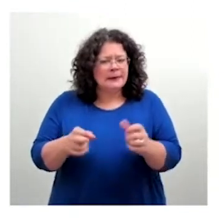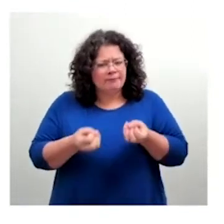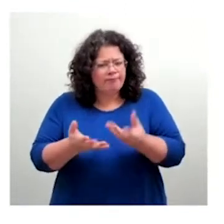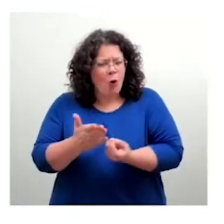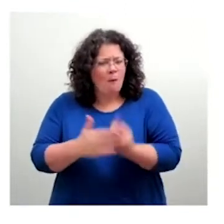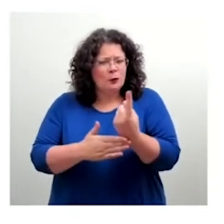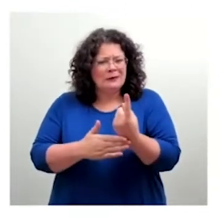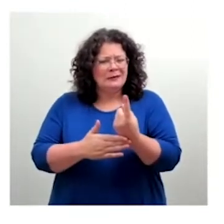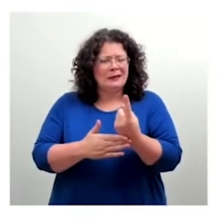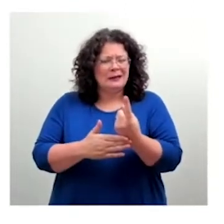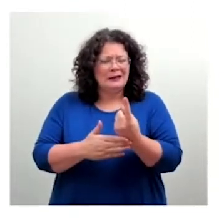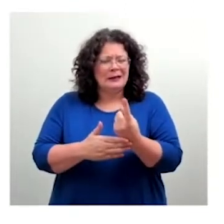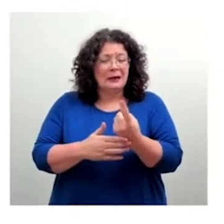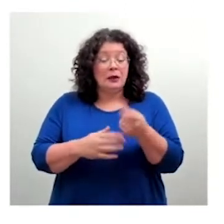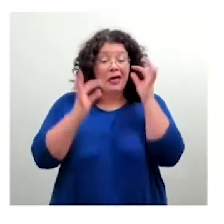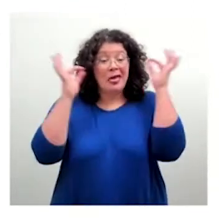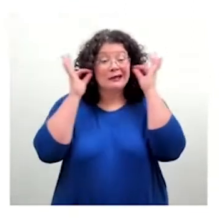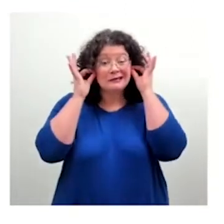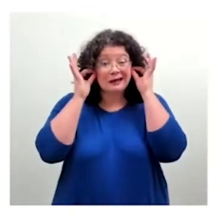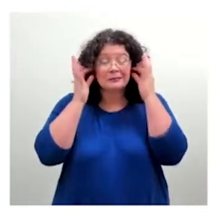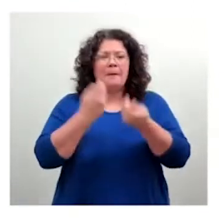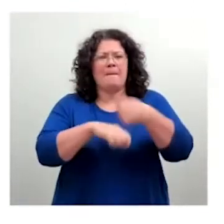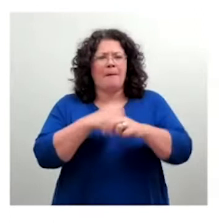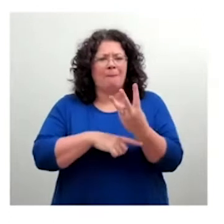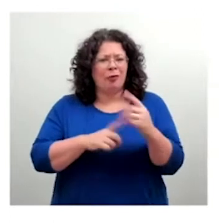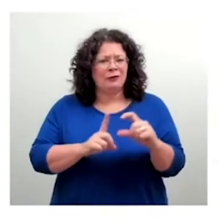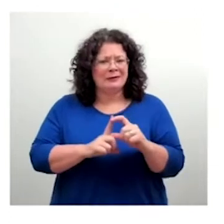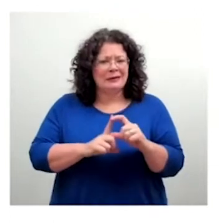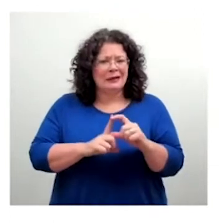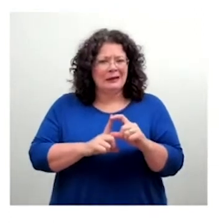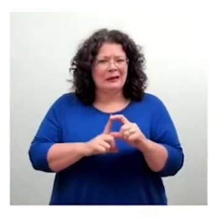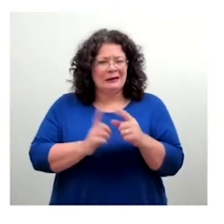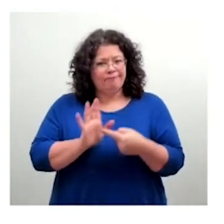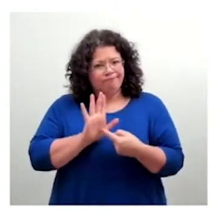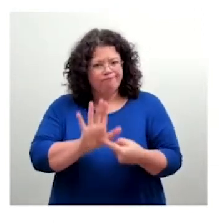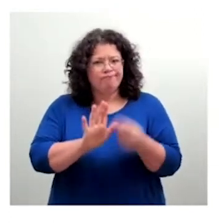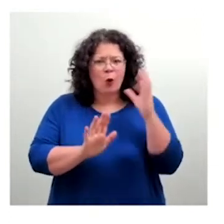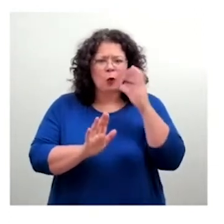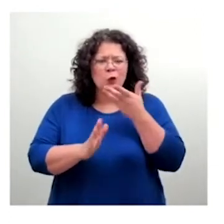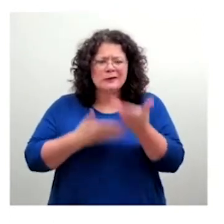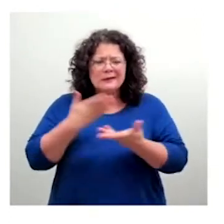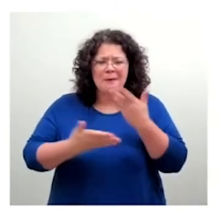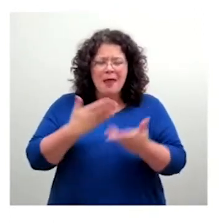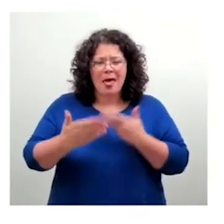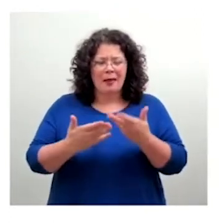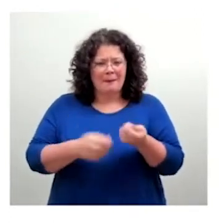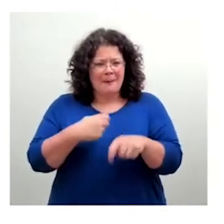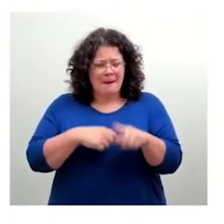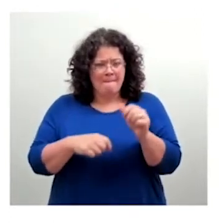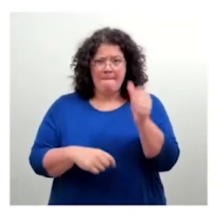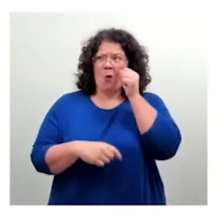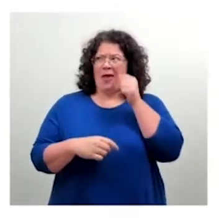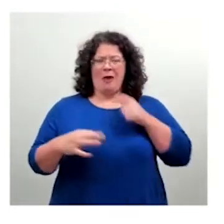your awareness of your surroundings. And in doing so, not only helps those who are blind or have low vision attain that greater sense